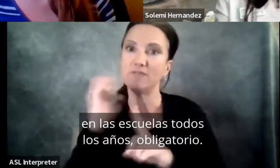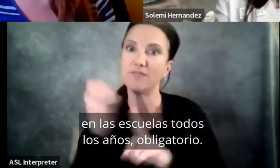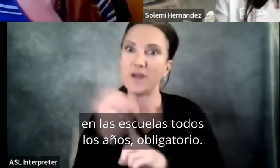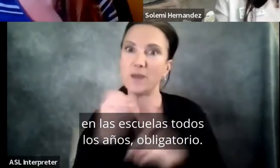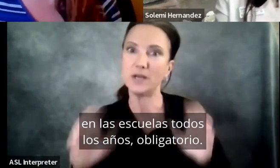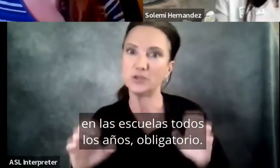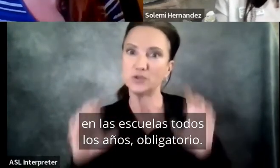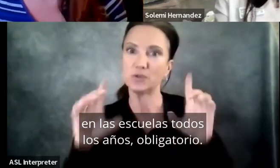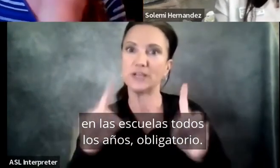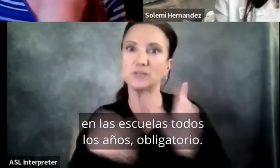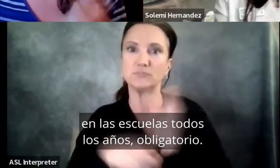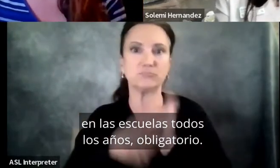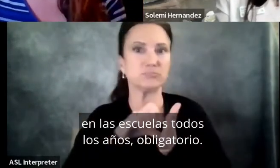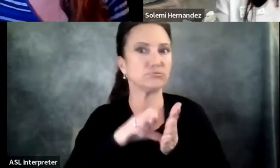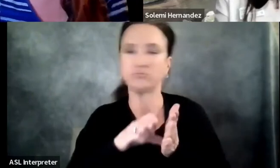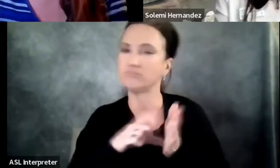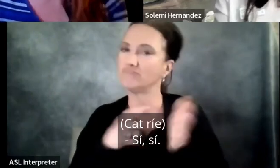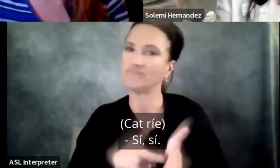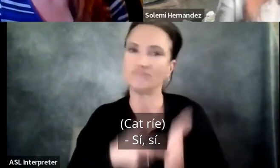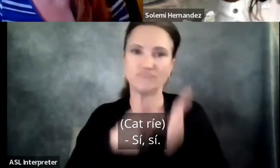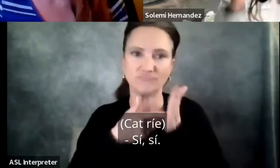schools every year, mandatory.